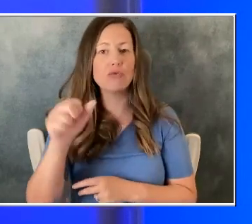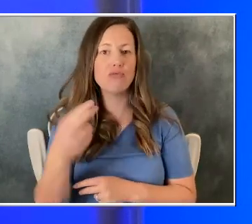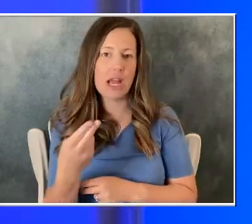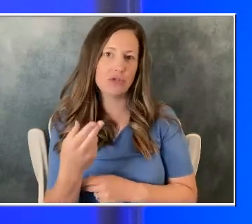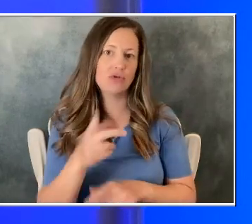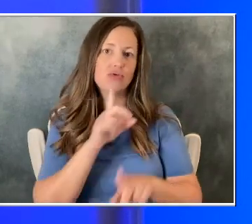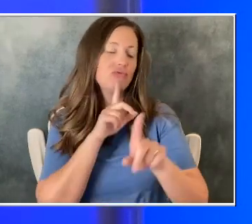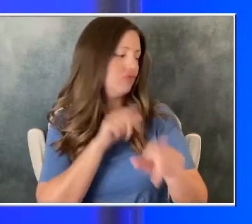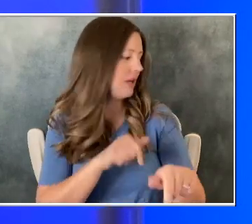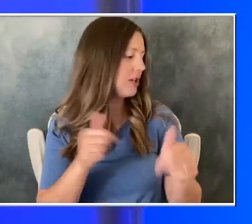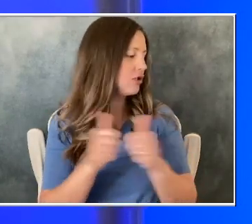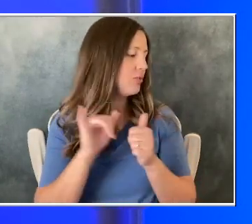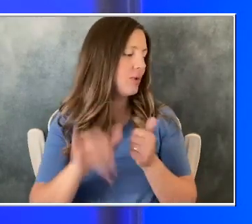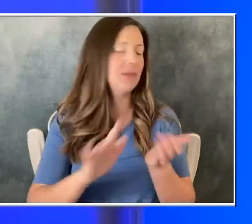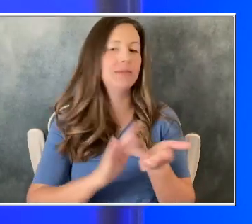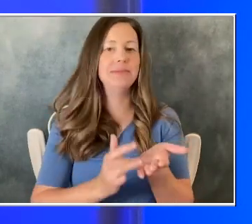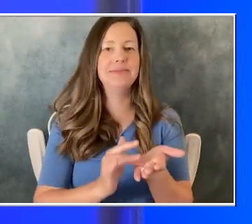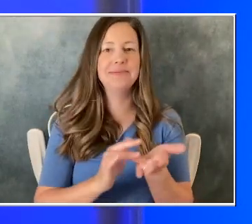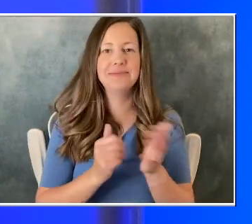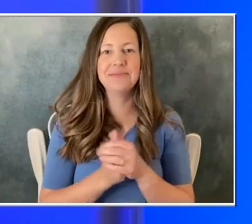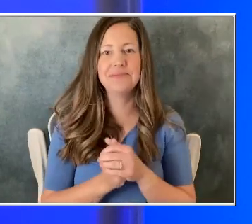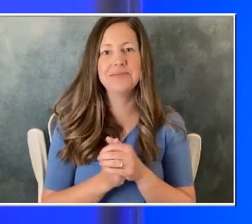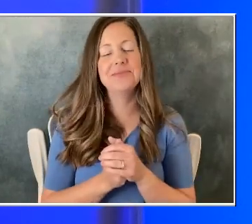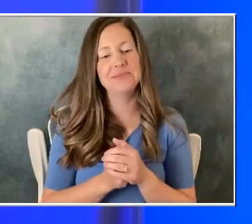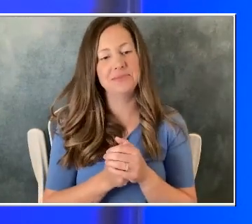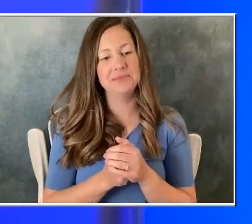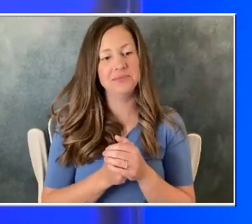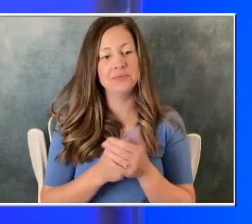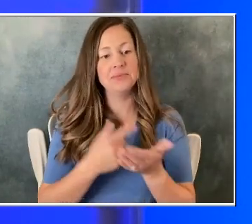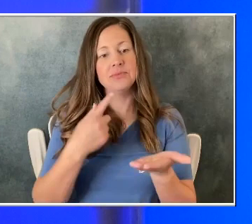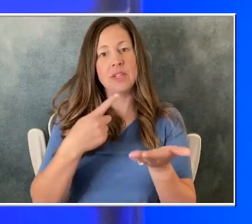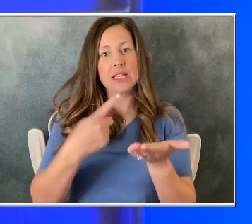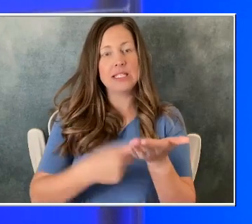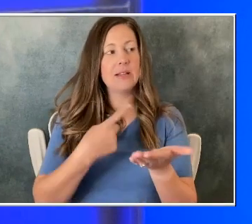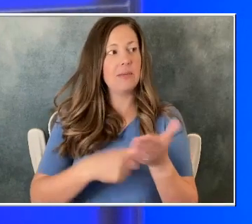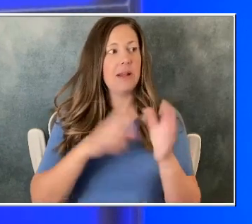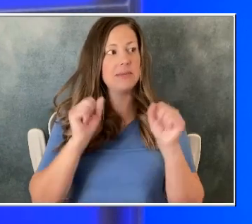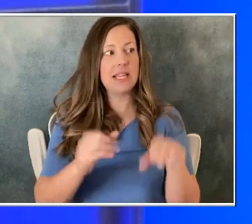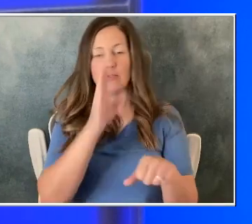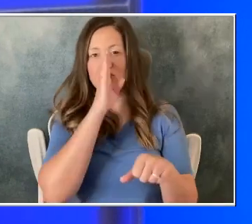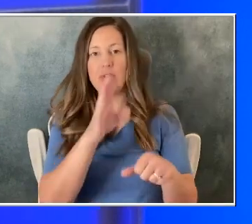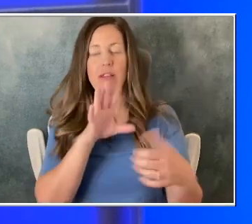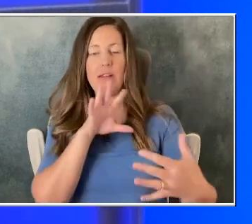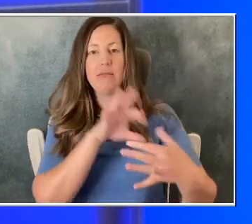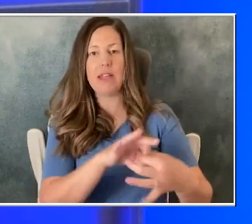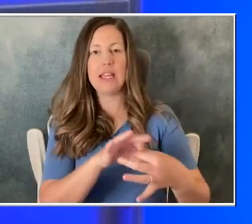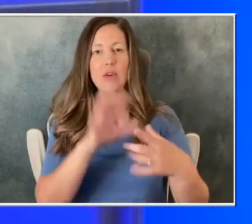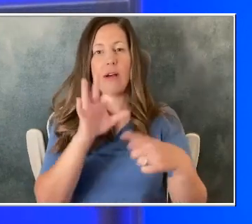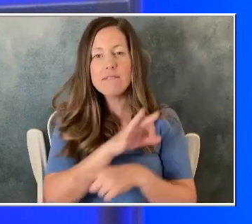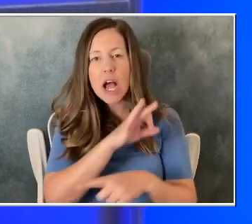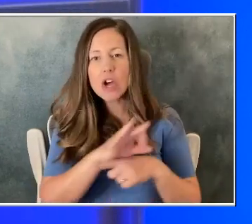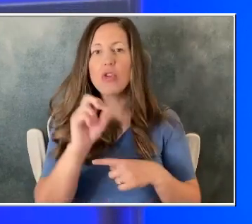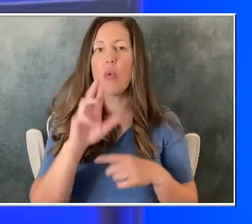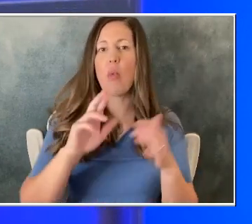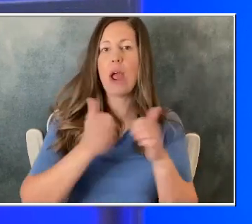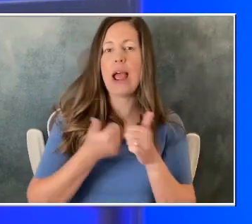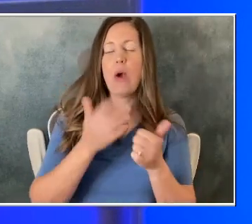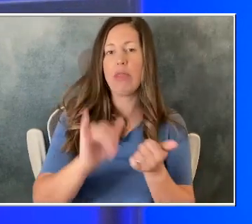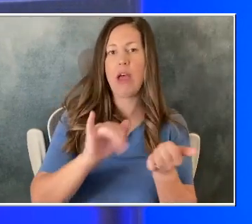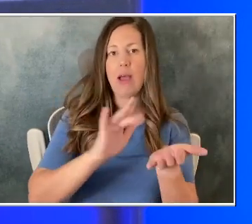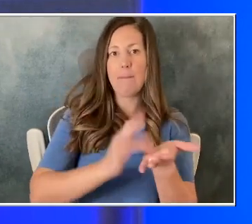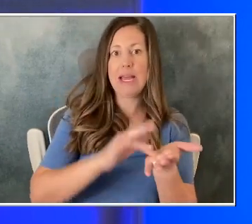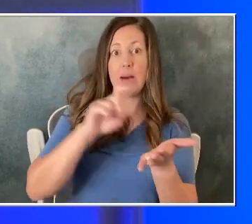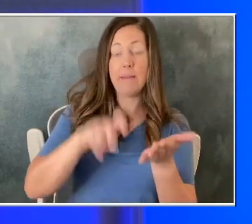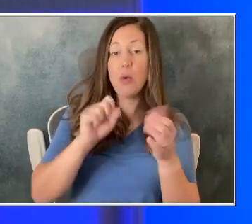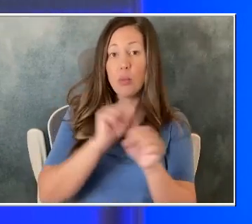to these treatments. Sometimes we can link it directly to the function or the way that the drug is supposed to work, and sometimes we